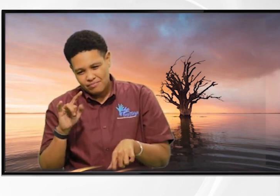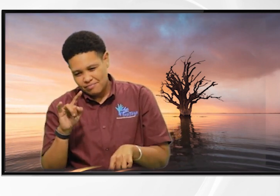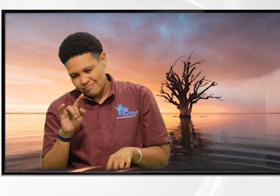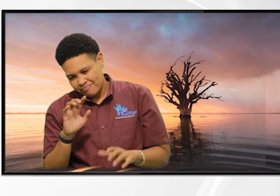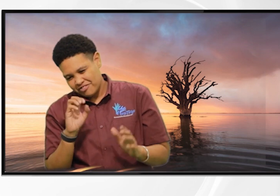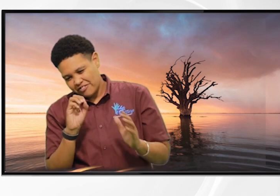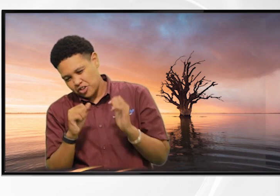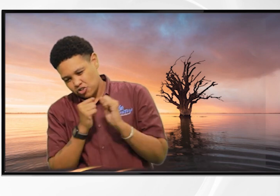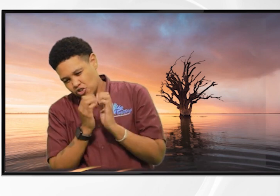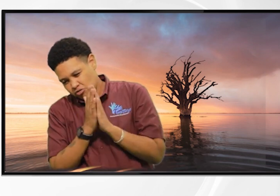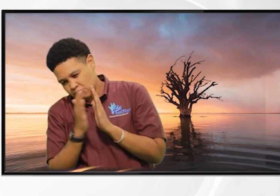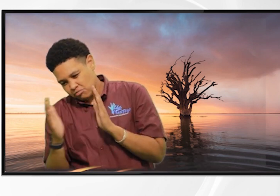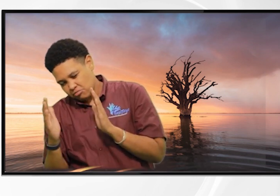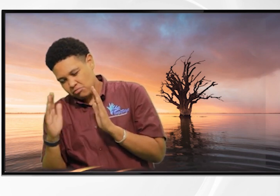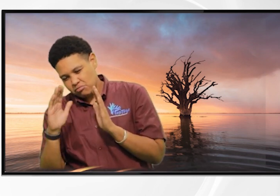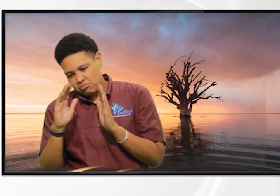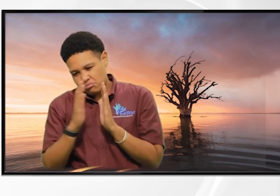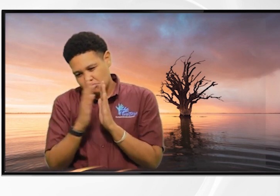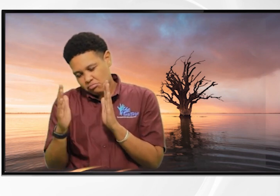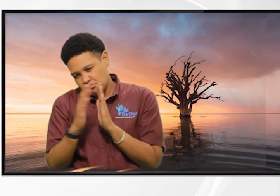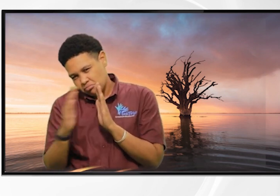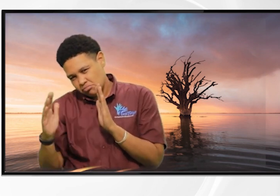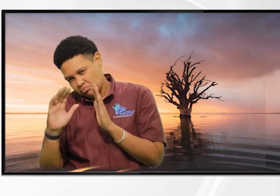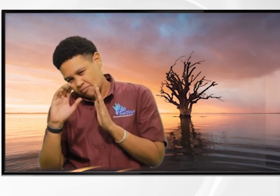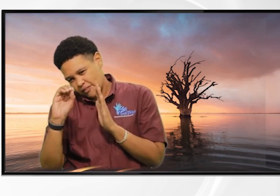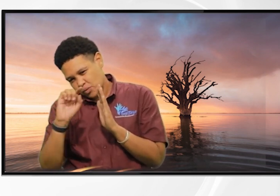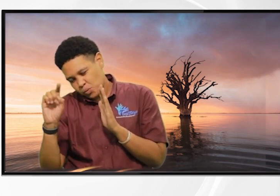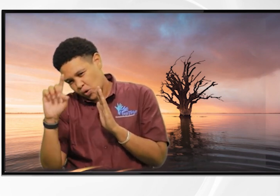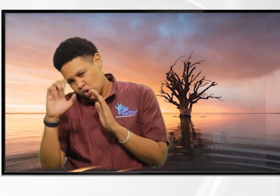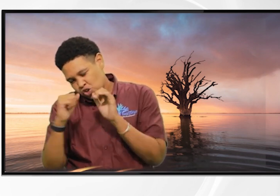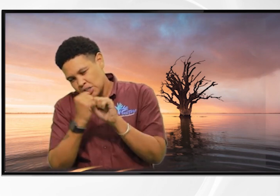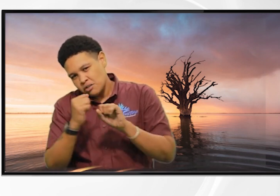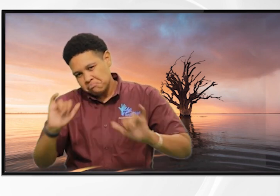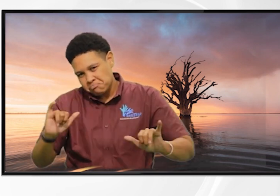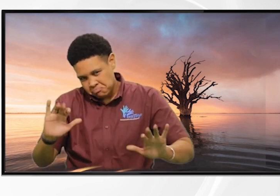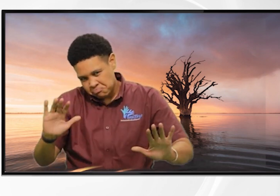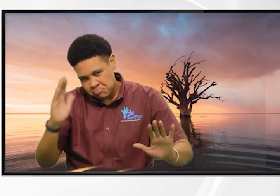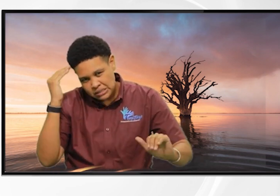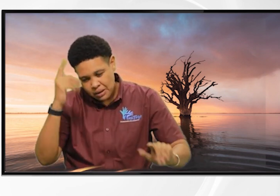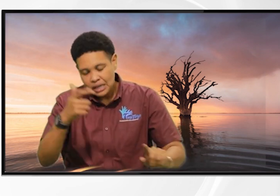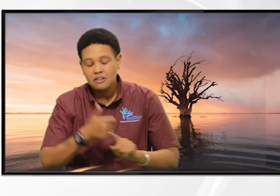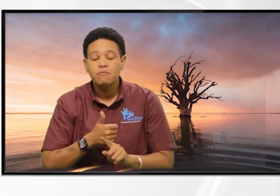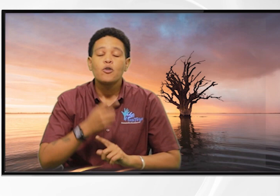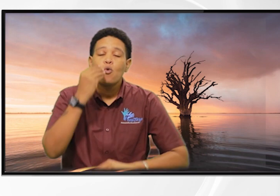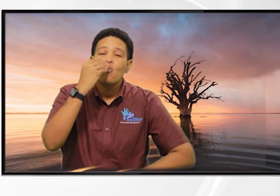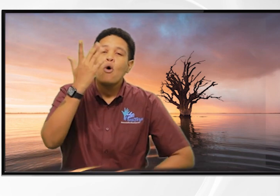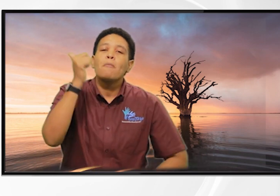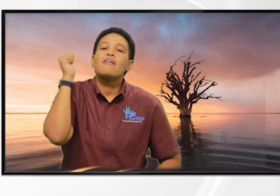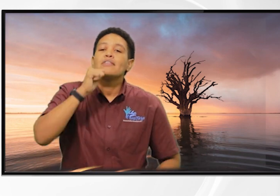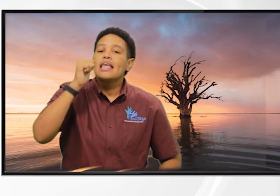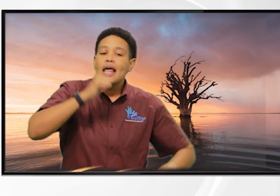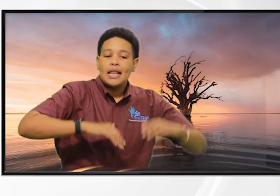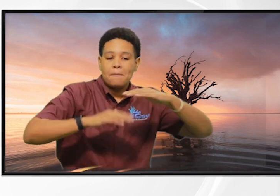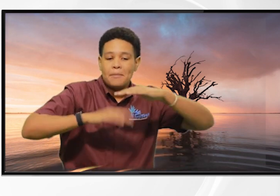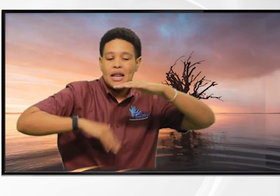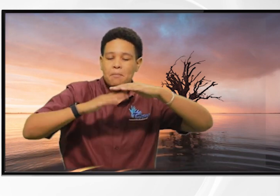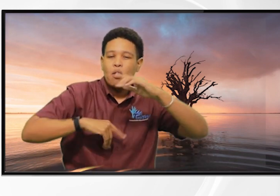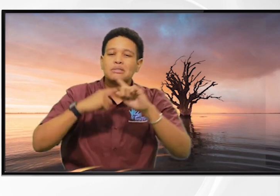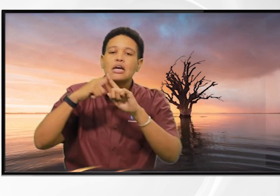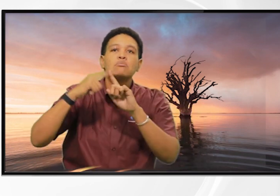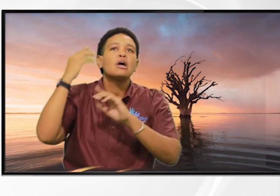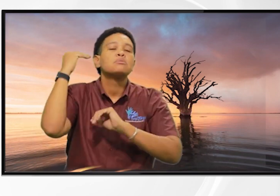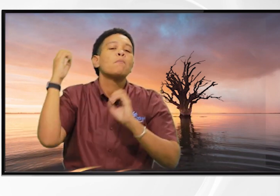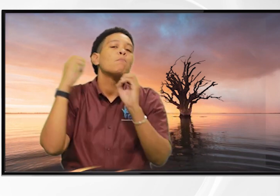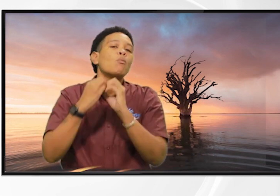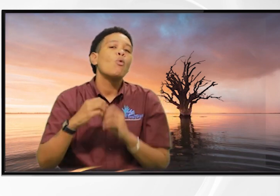mid-century respectively. Warming of daily minimum temperatures is anticipated to be greater,